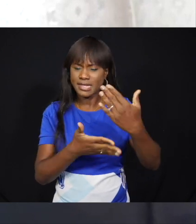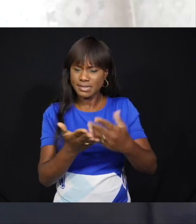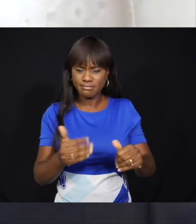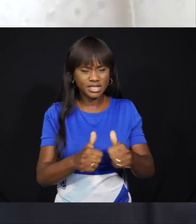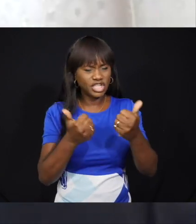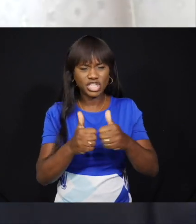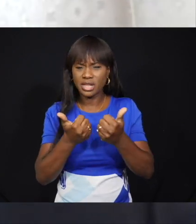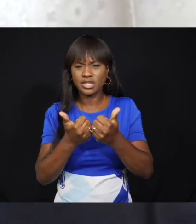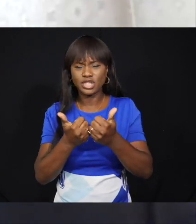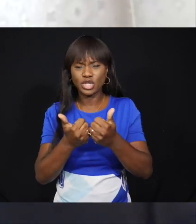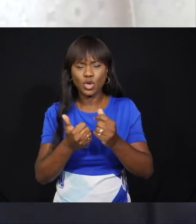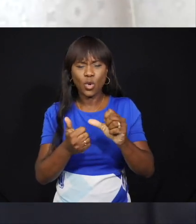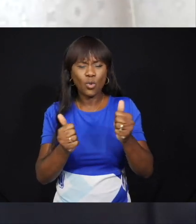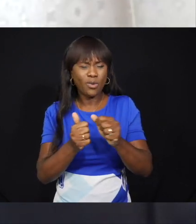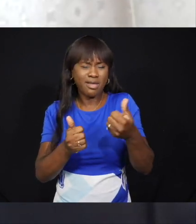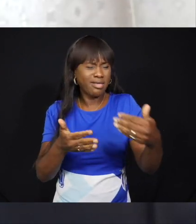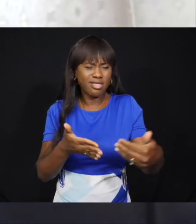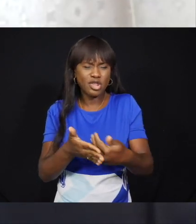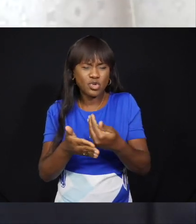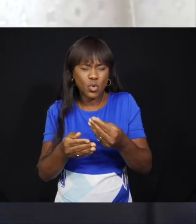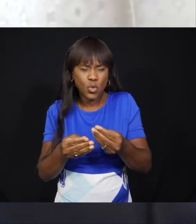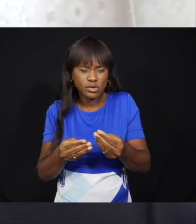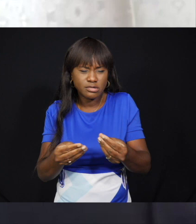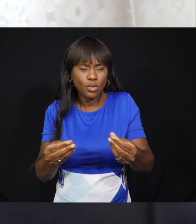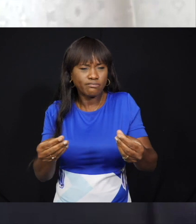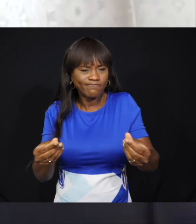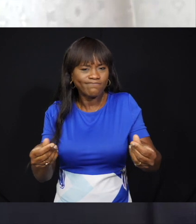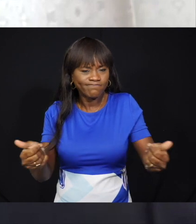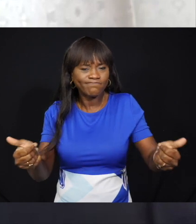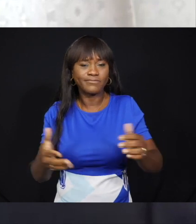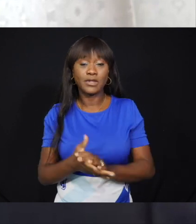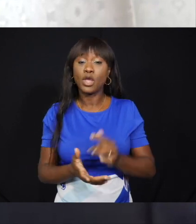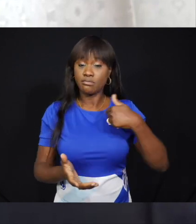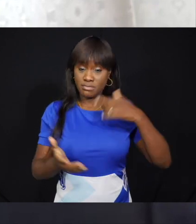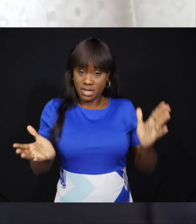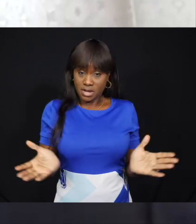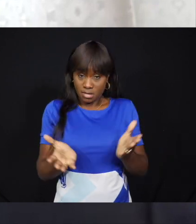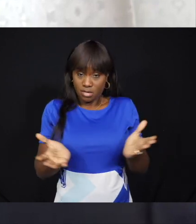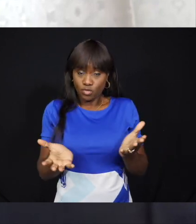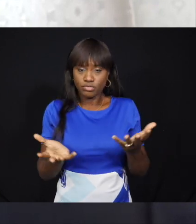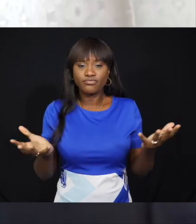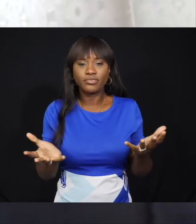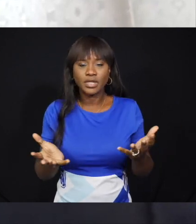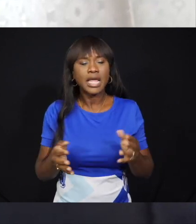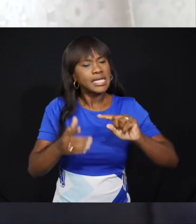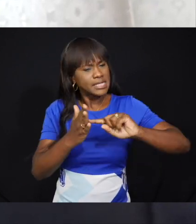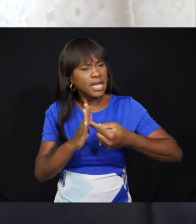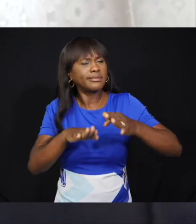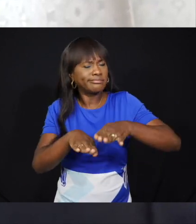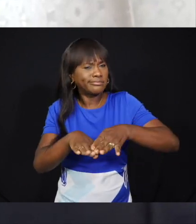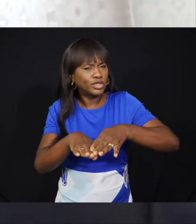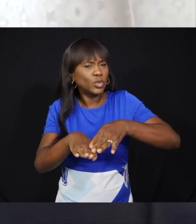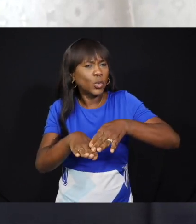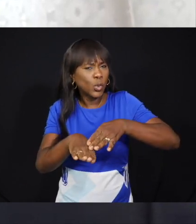and you see the value of it, then the issues and the challenges that you face in anything new will bit by bit